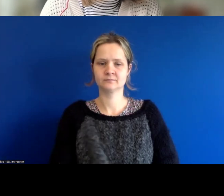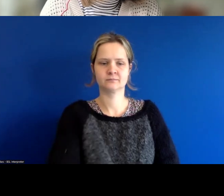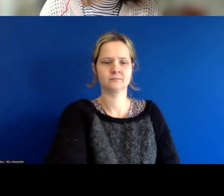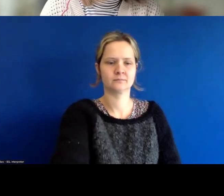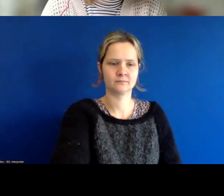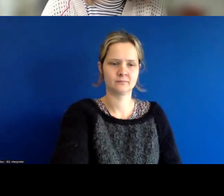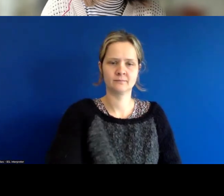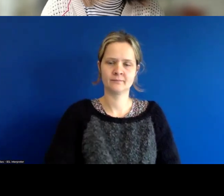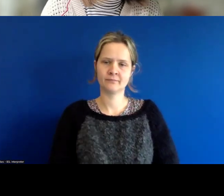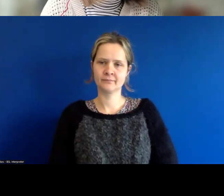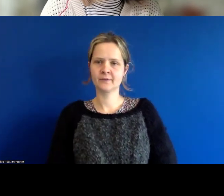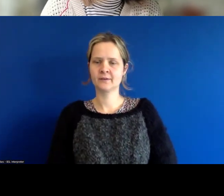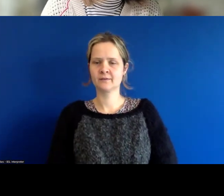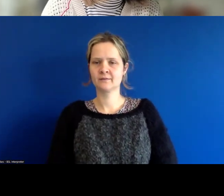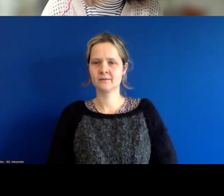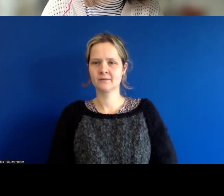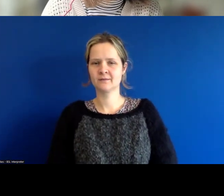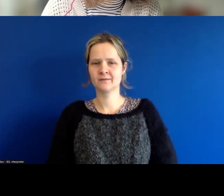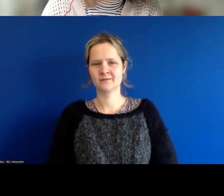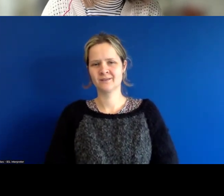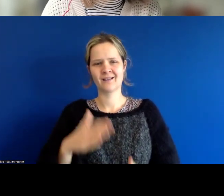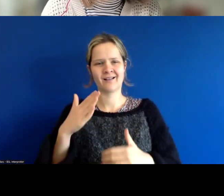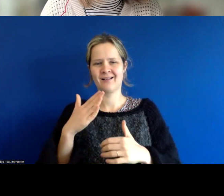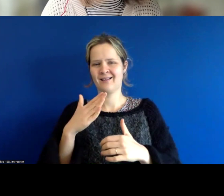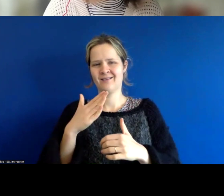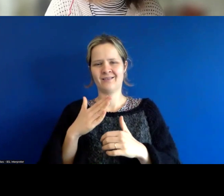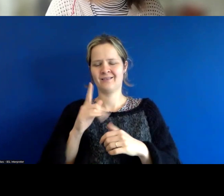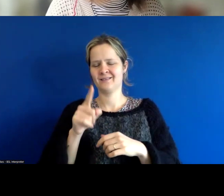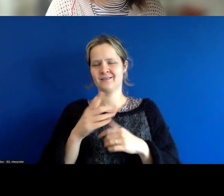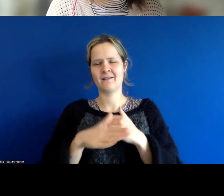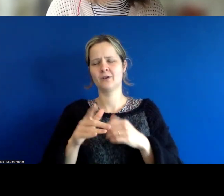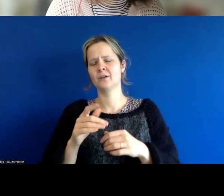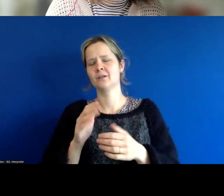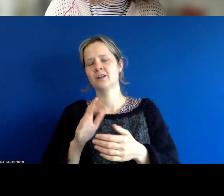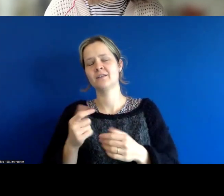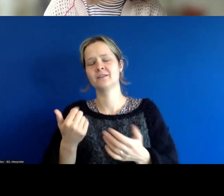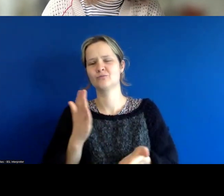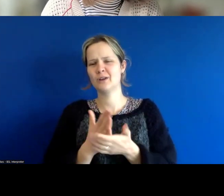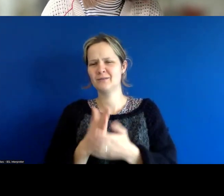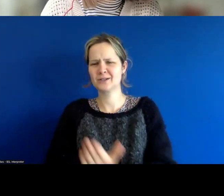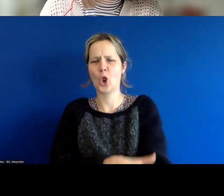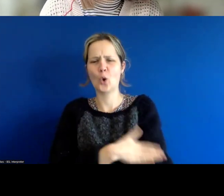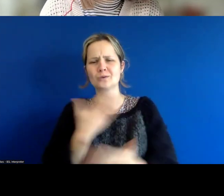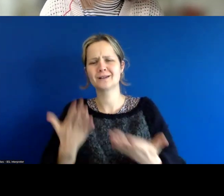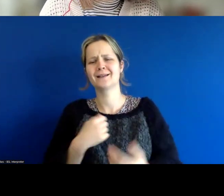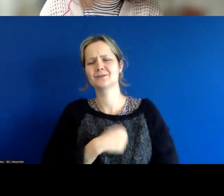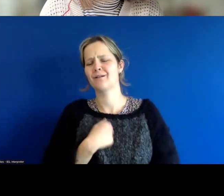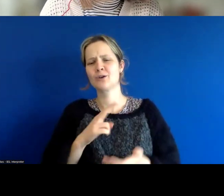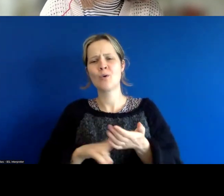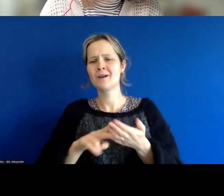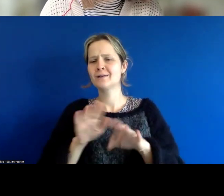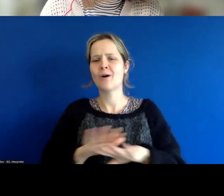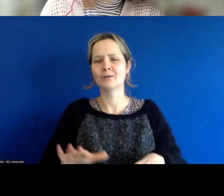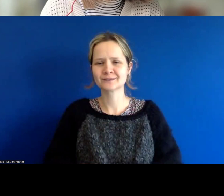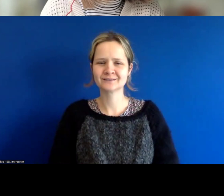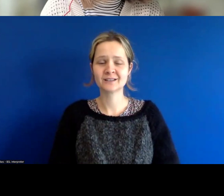It's it's never normally this slow. I know people will always say that, but it normally isn't. So if you search for the